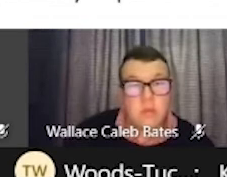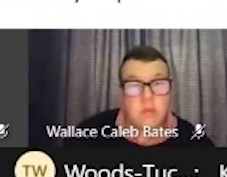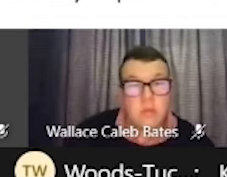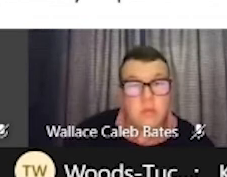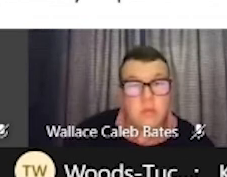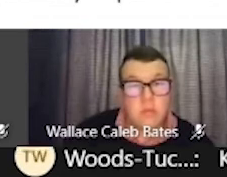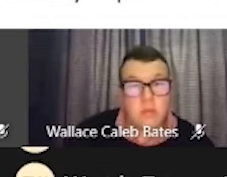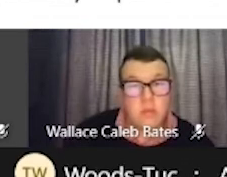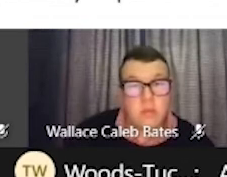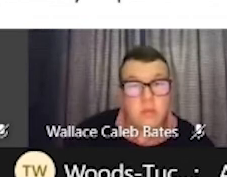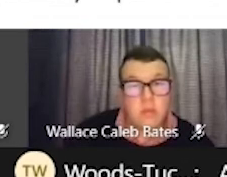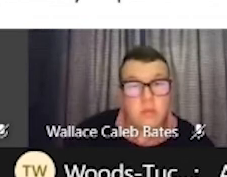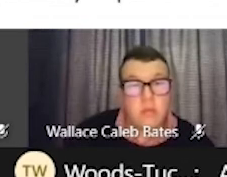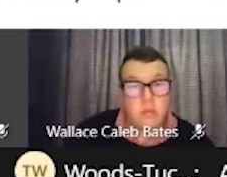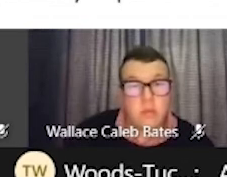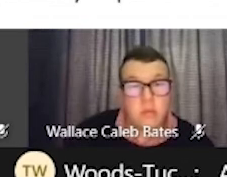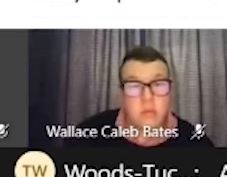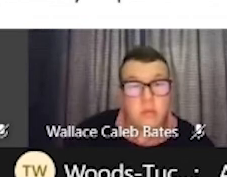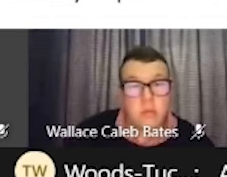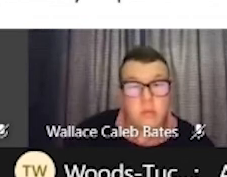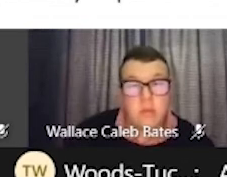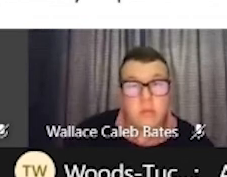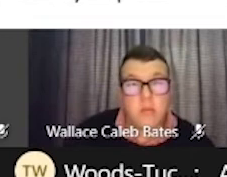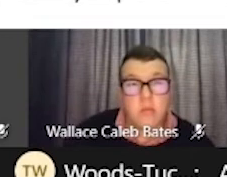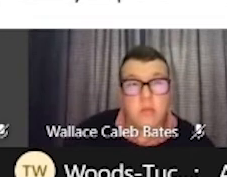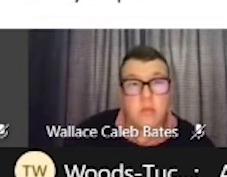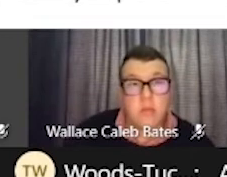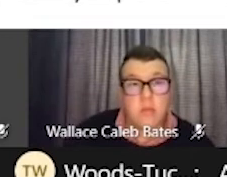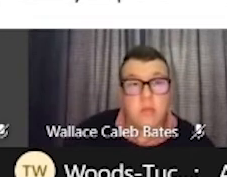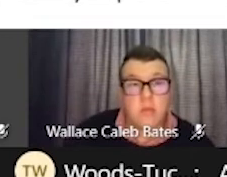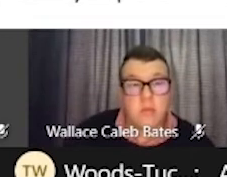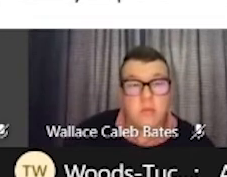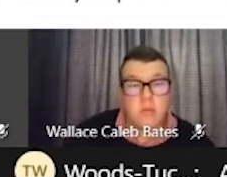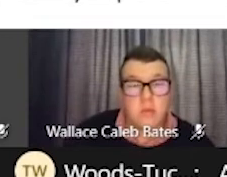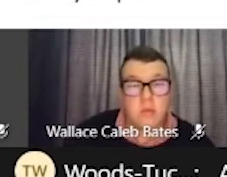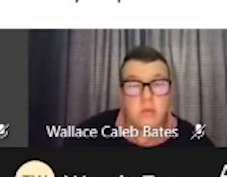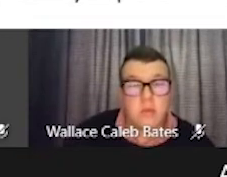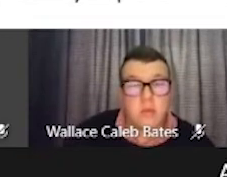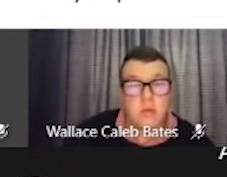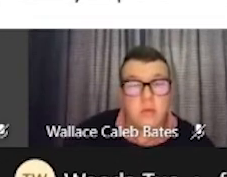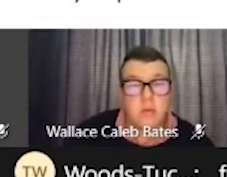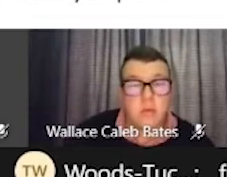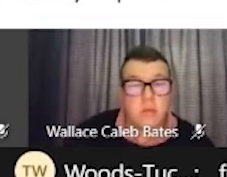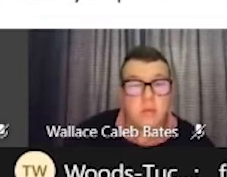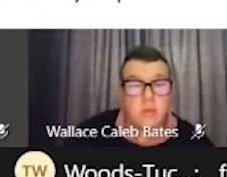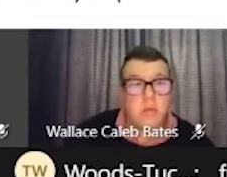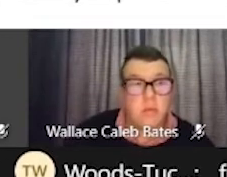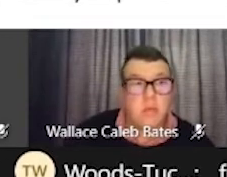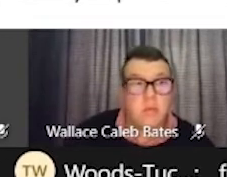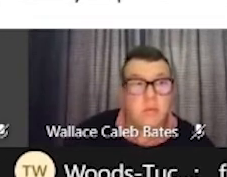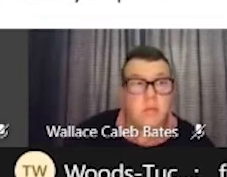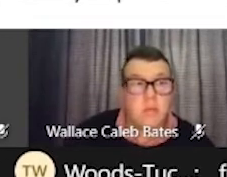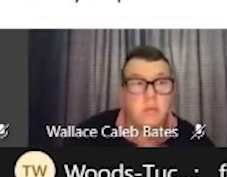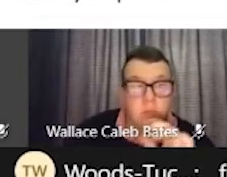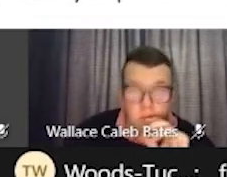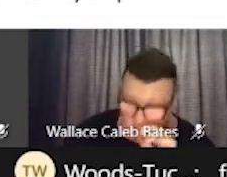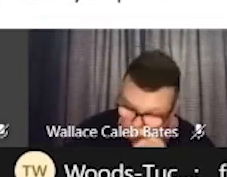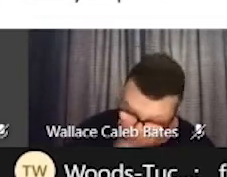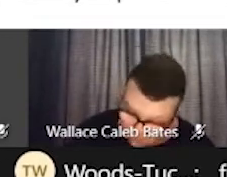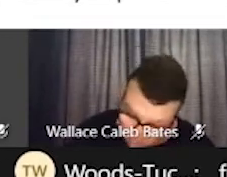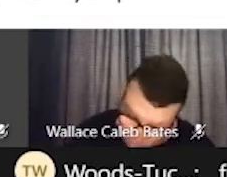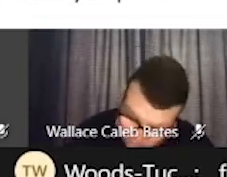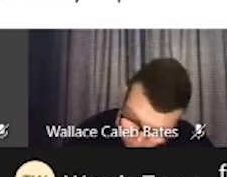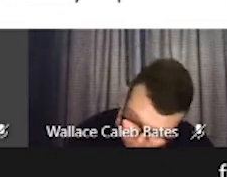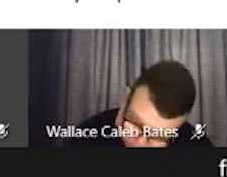only to help schools and districts provide more equitable services to reaching students in regards to